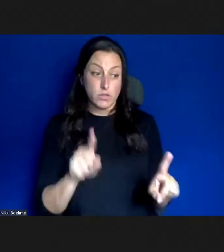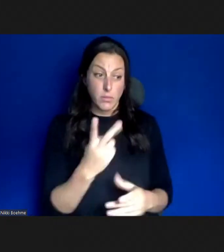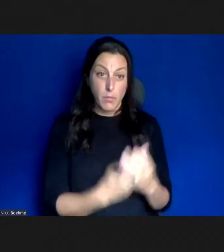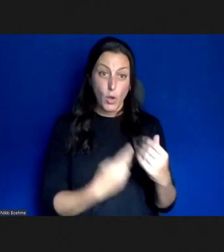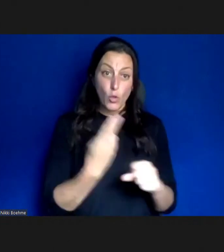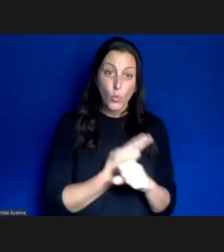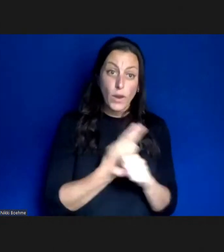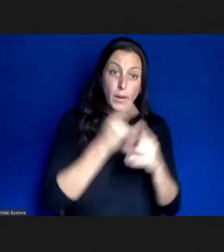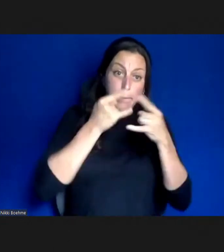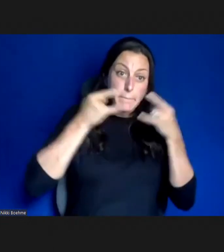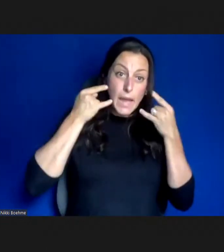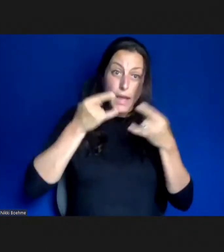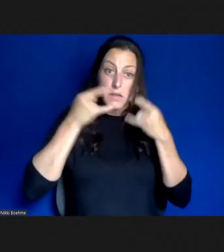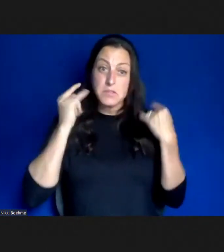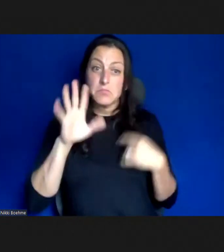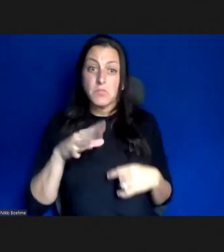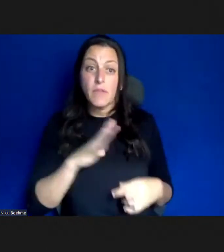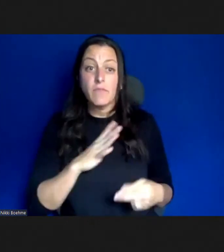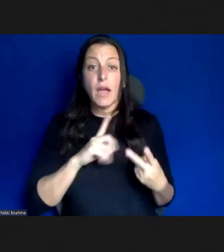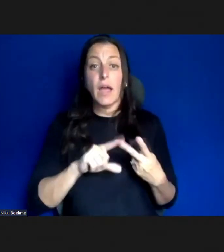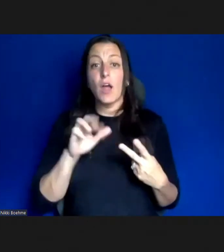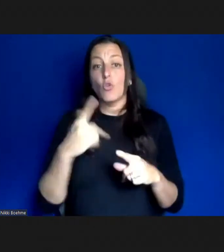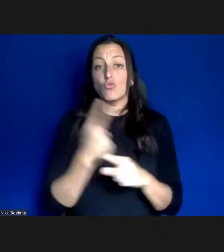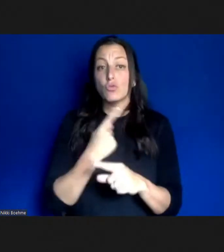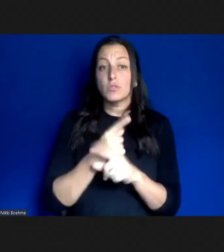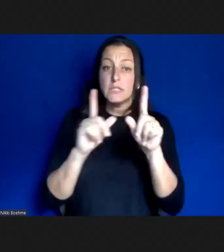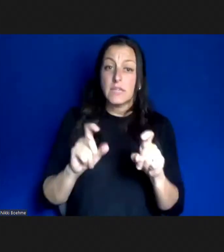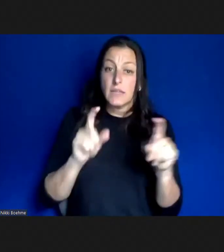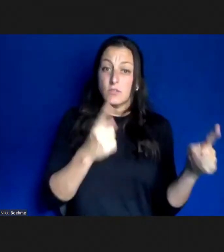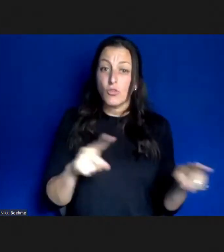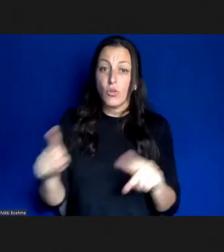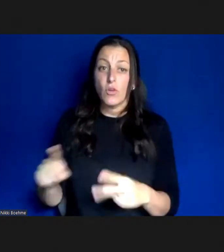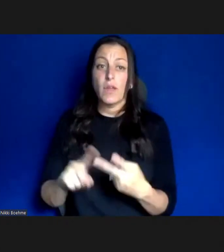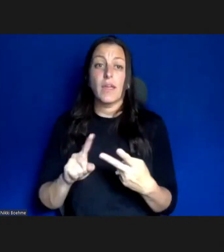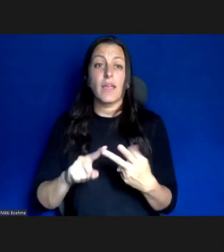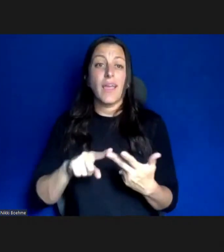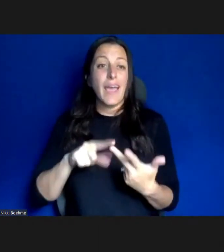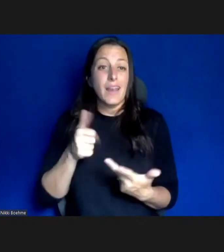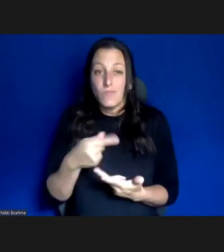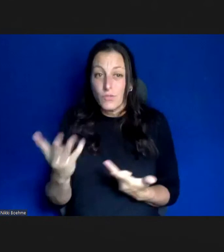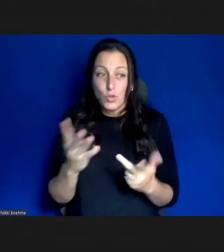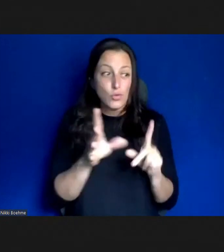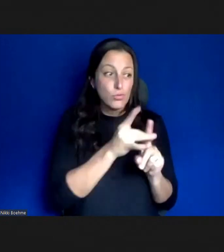routine testing occurring, low case rates, and those types of scenarios,